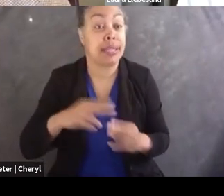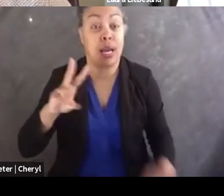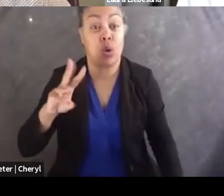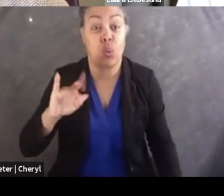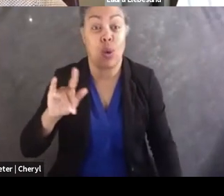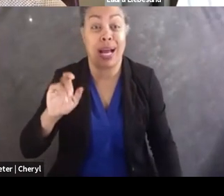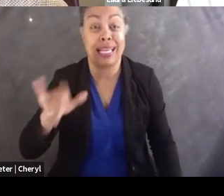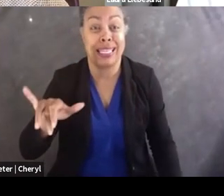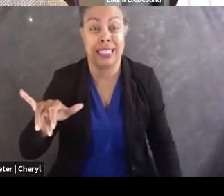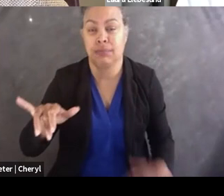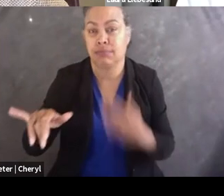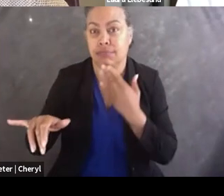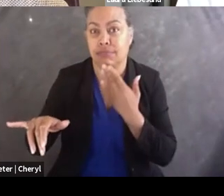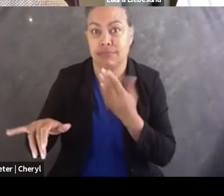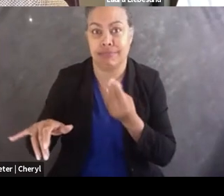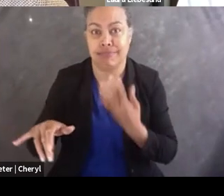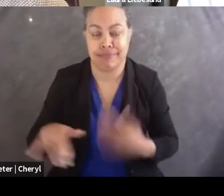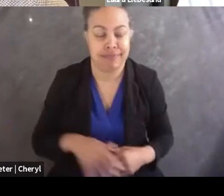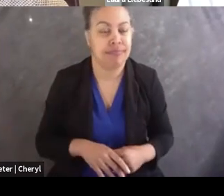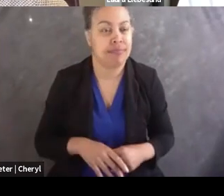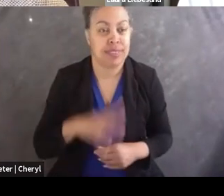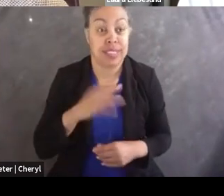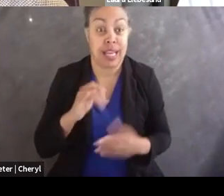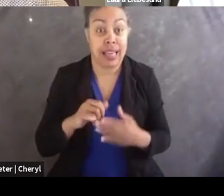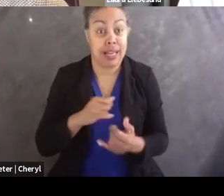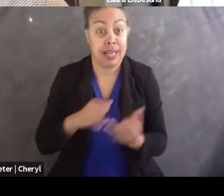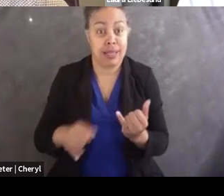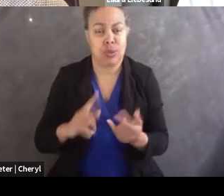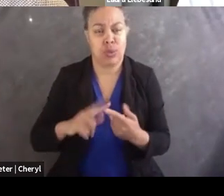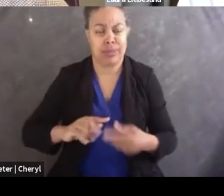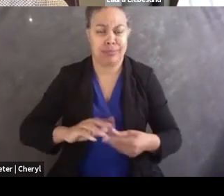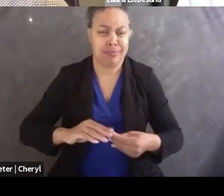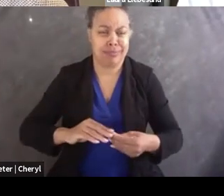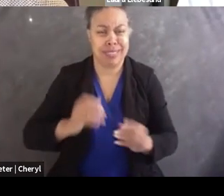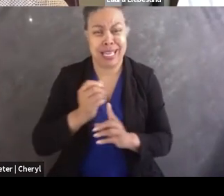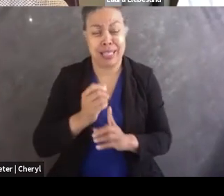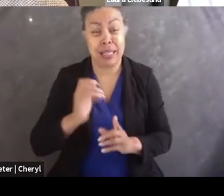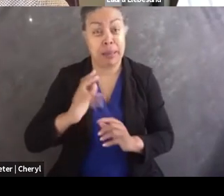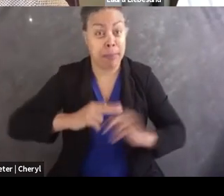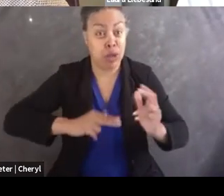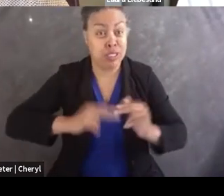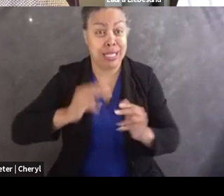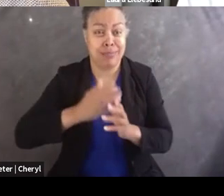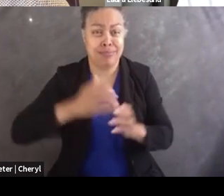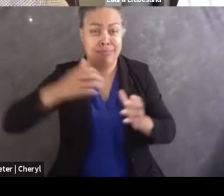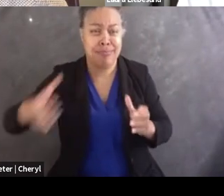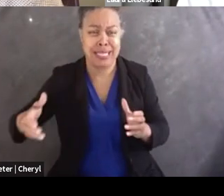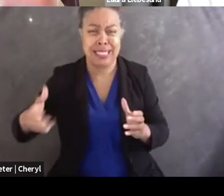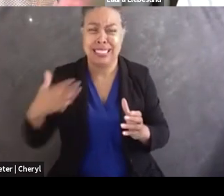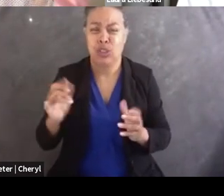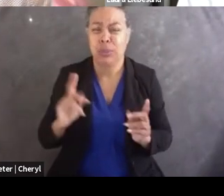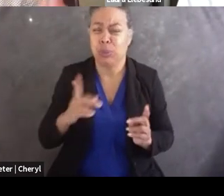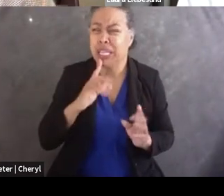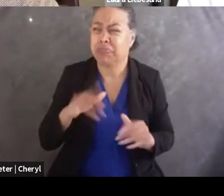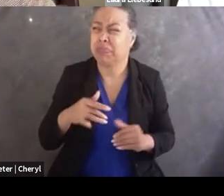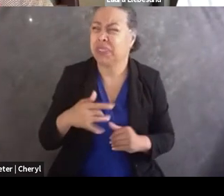Wiley. Thank you. And even at the end, you know, when they expanded the place and, you know, the response was, yeah, this wasn't the same. We liked the old